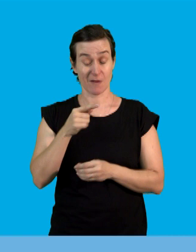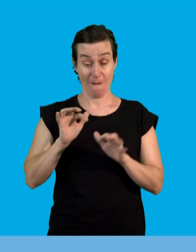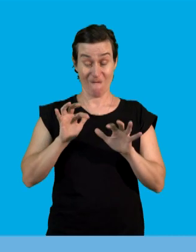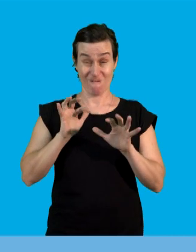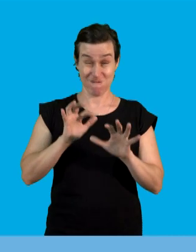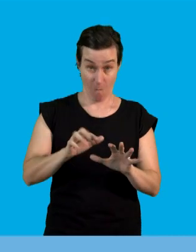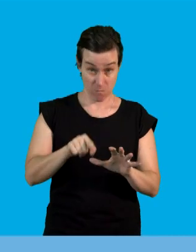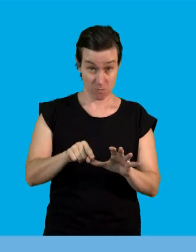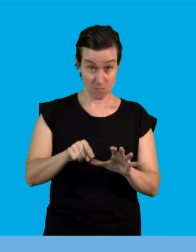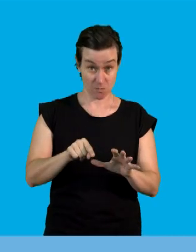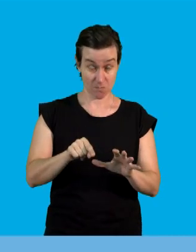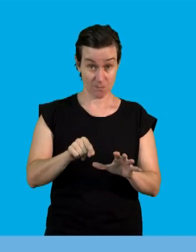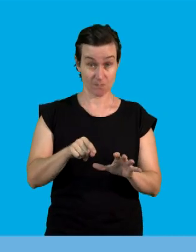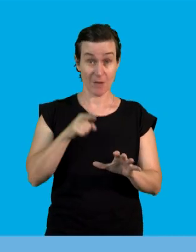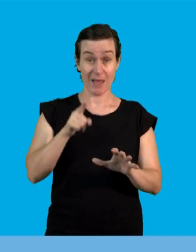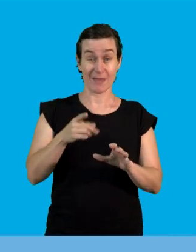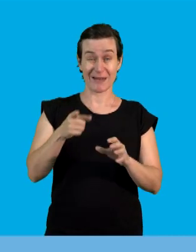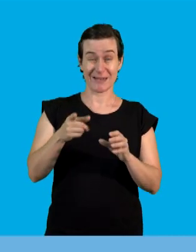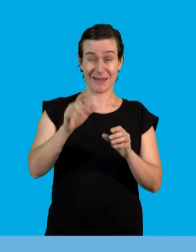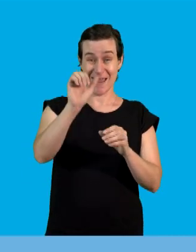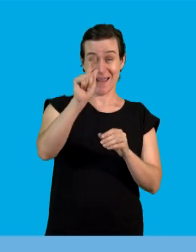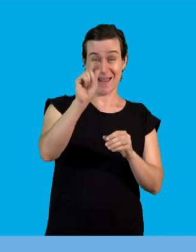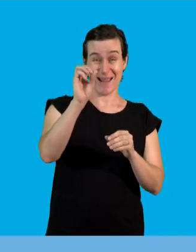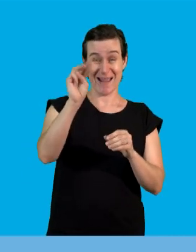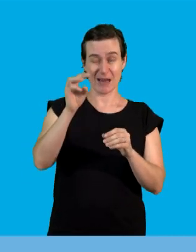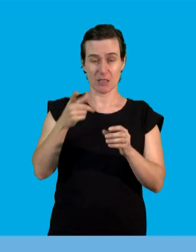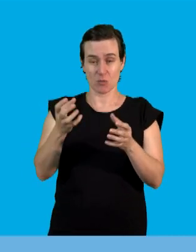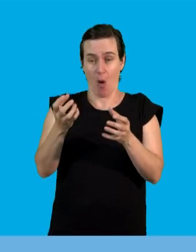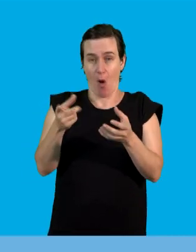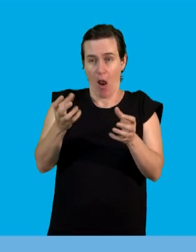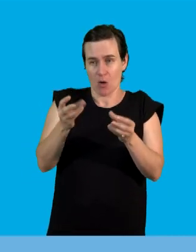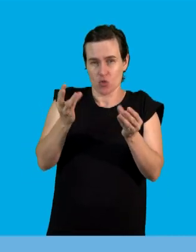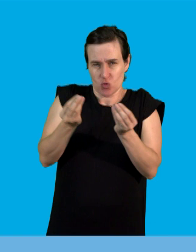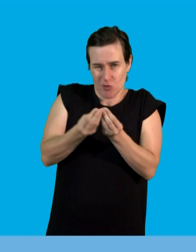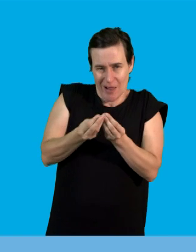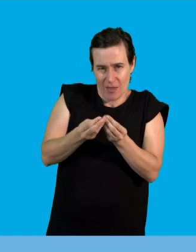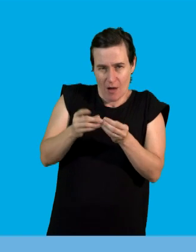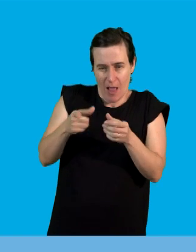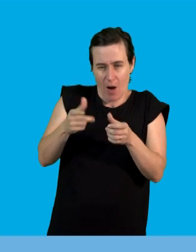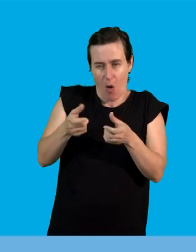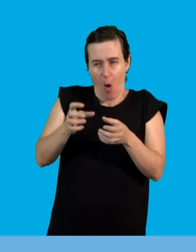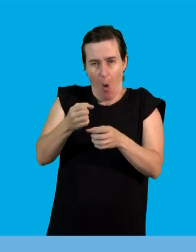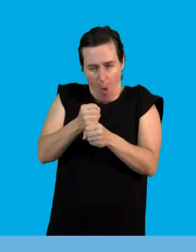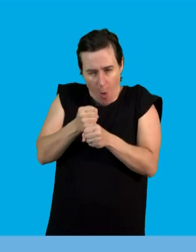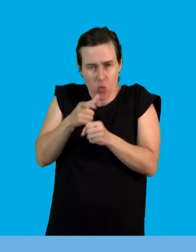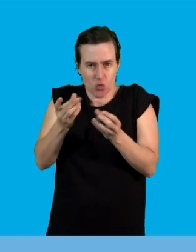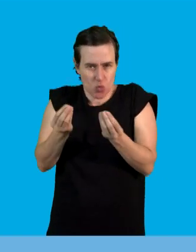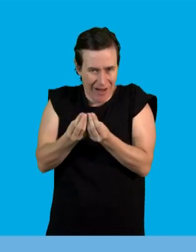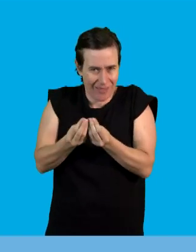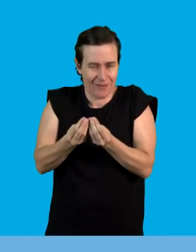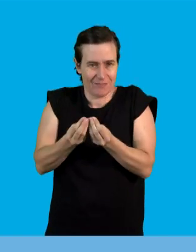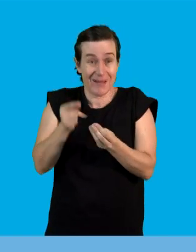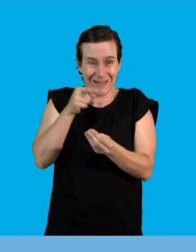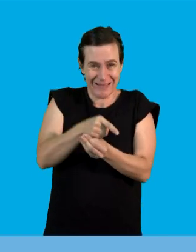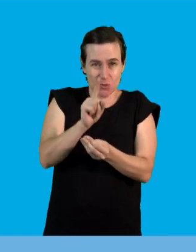bond is a force. So we know that a bond is a force that holds atoms together. So atoms are held together by a